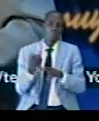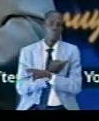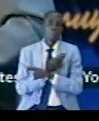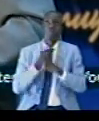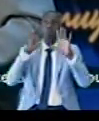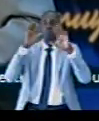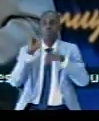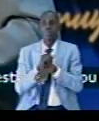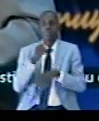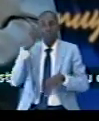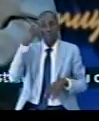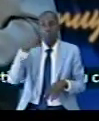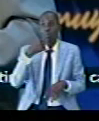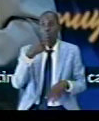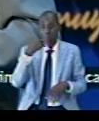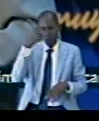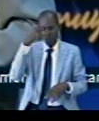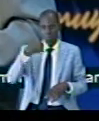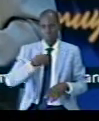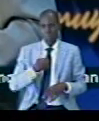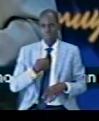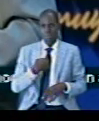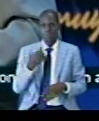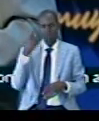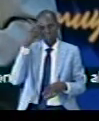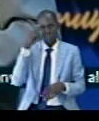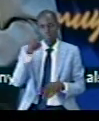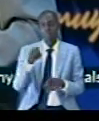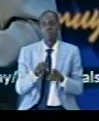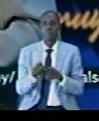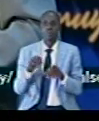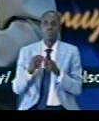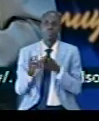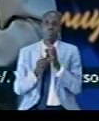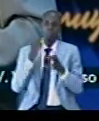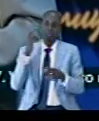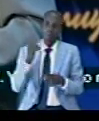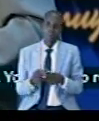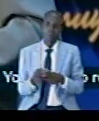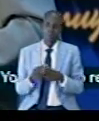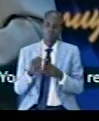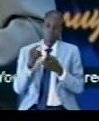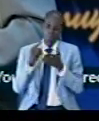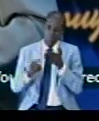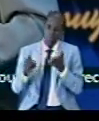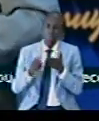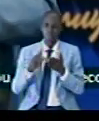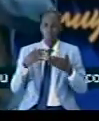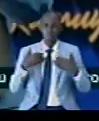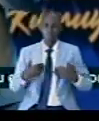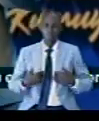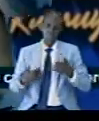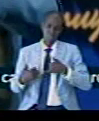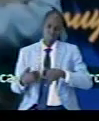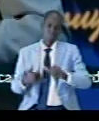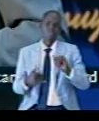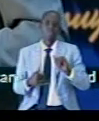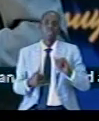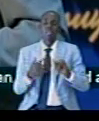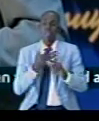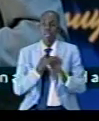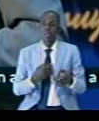For who? For you. We are waiting. Shake your body and come and line